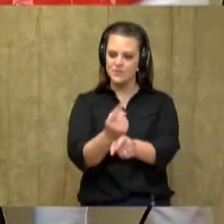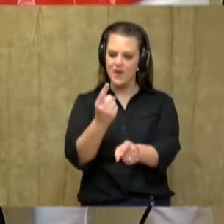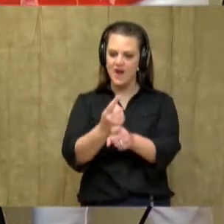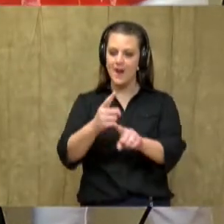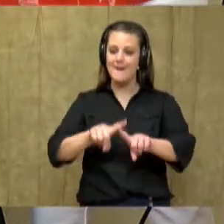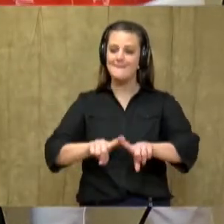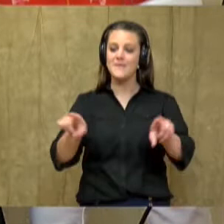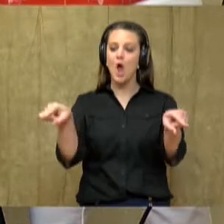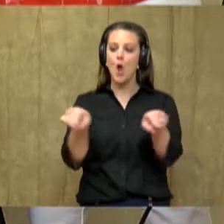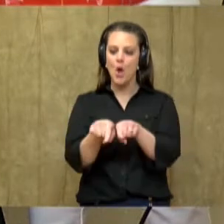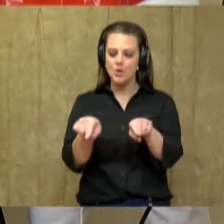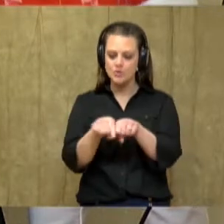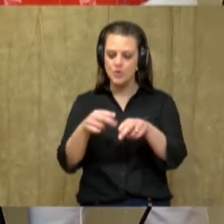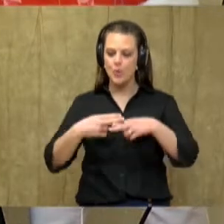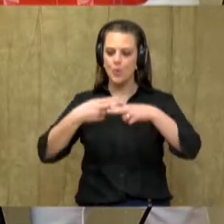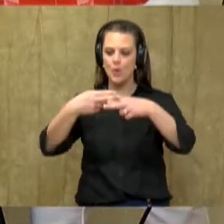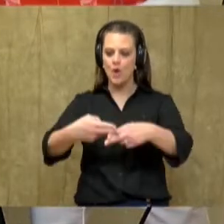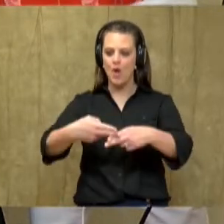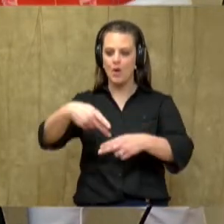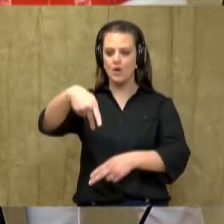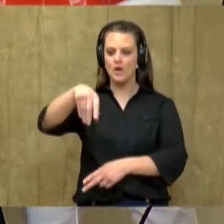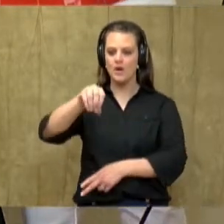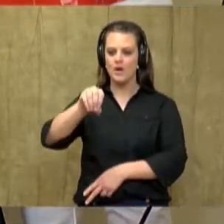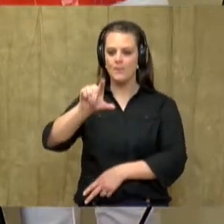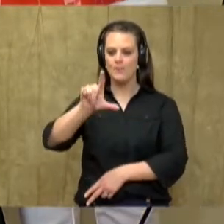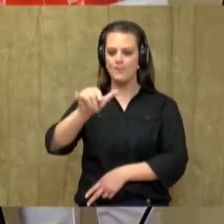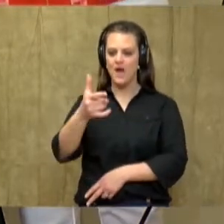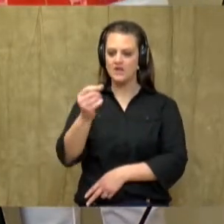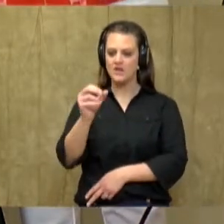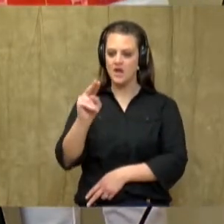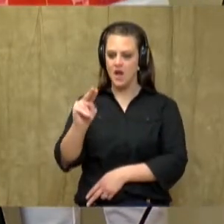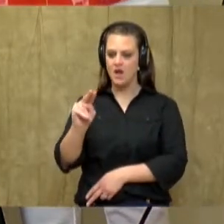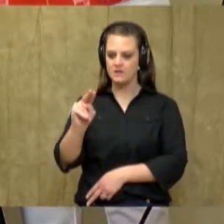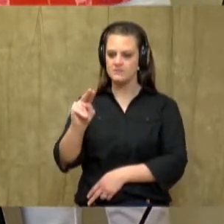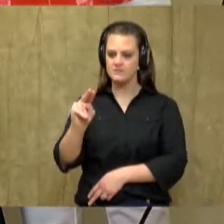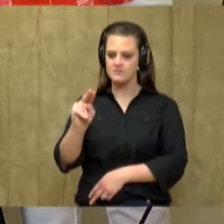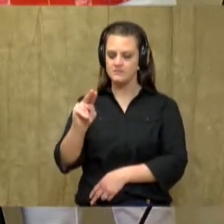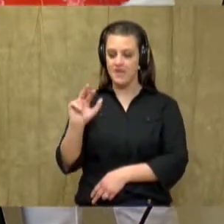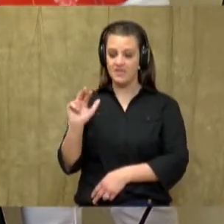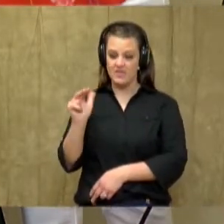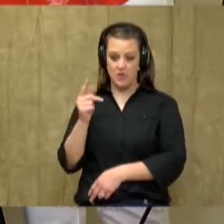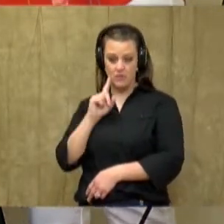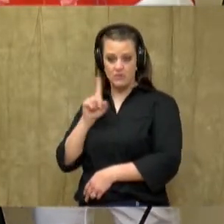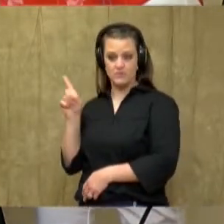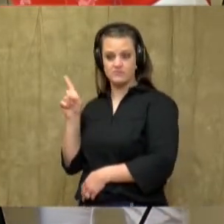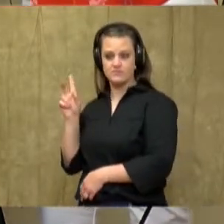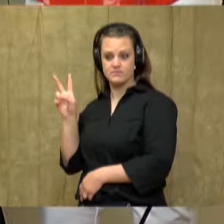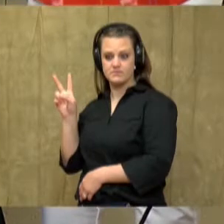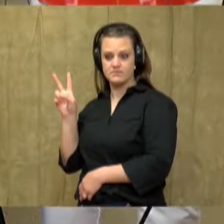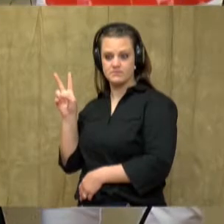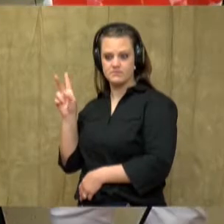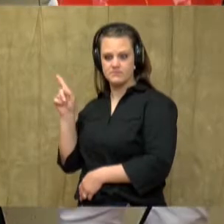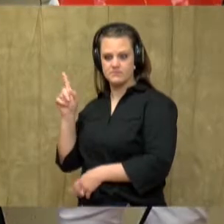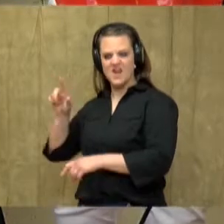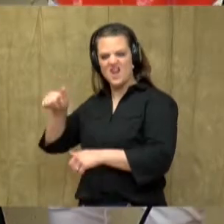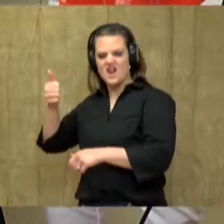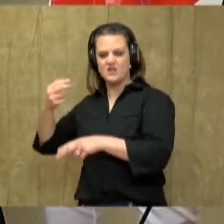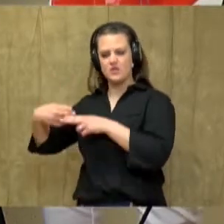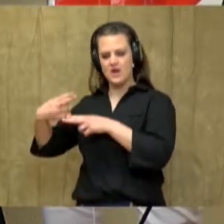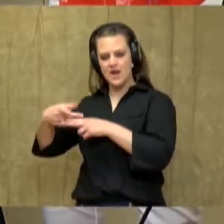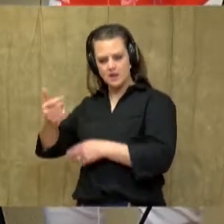also classified as polygons. Do you know another way to classify this figure or identify it